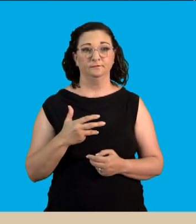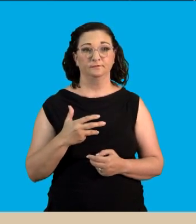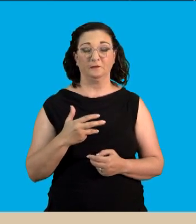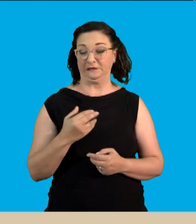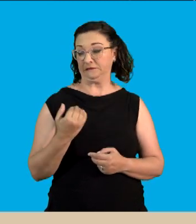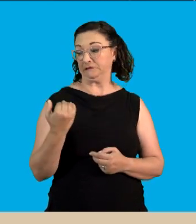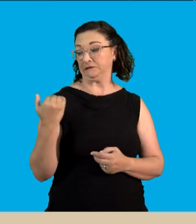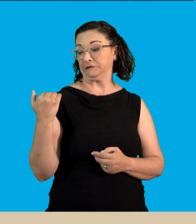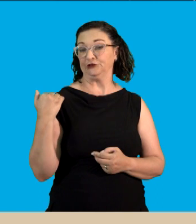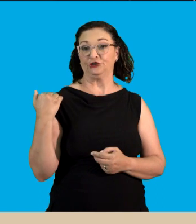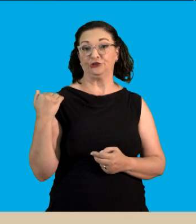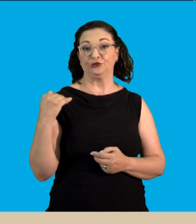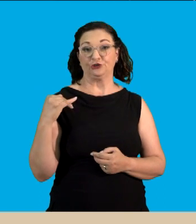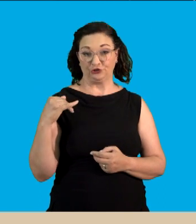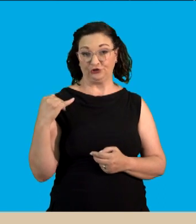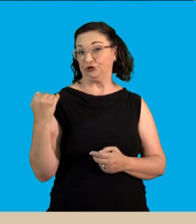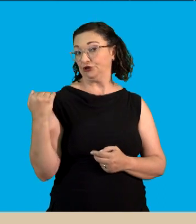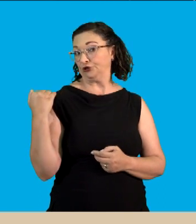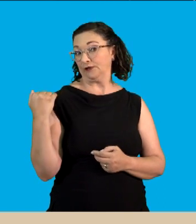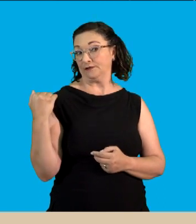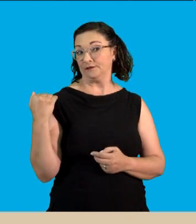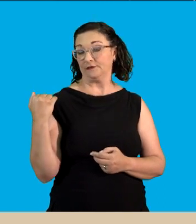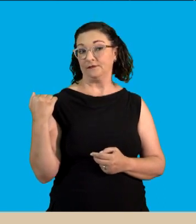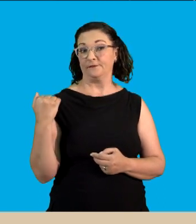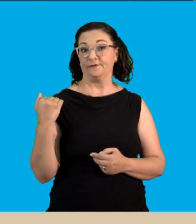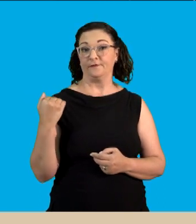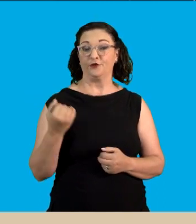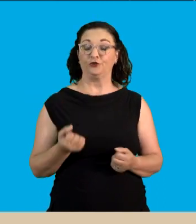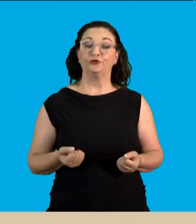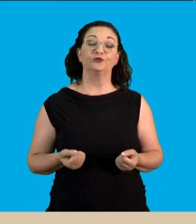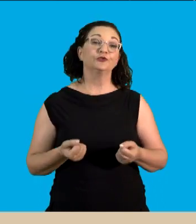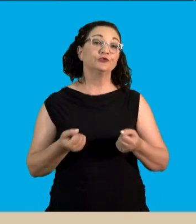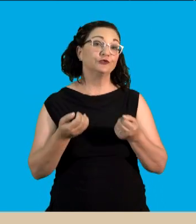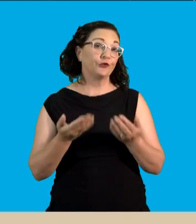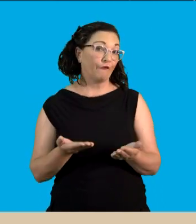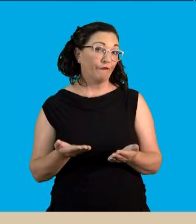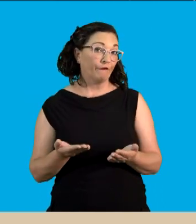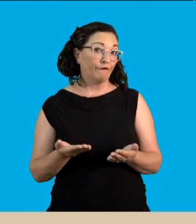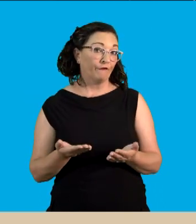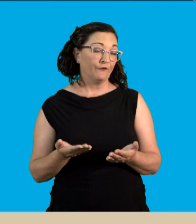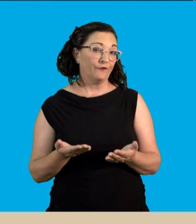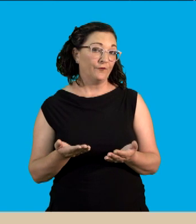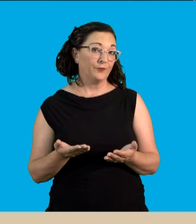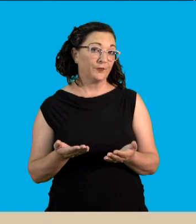for Mars, just for Jupiter, served